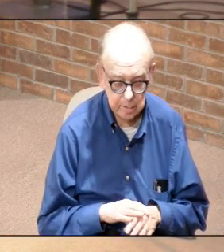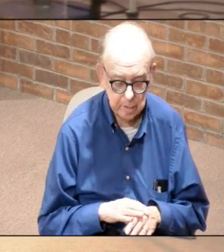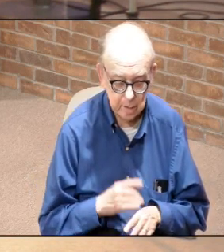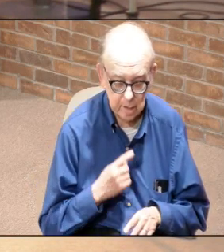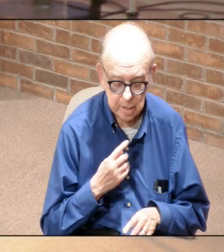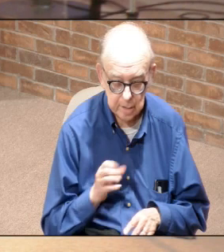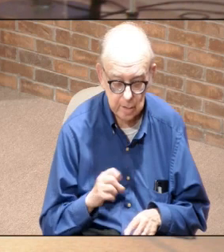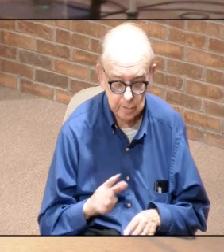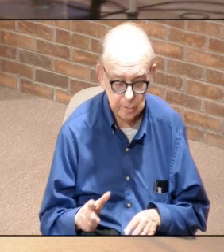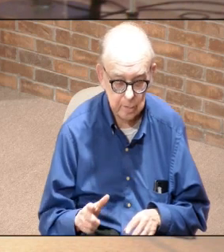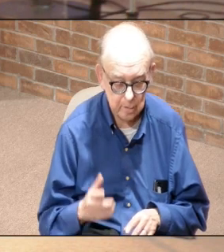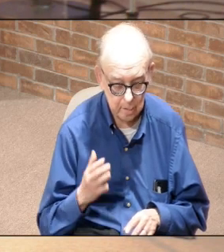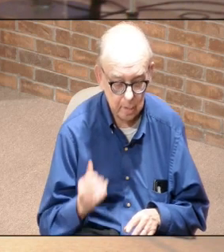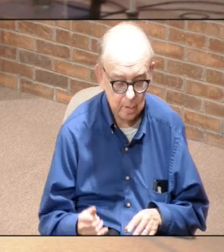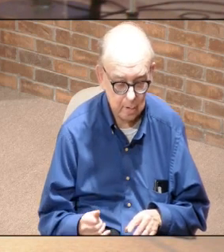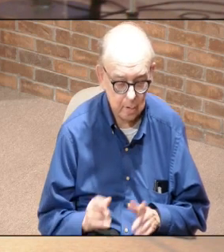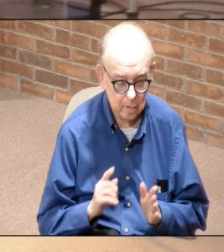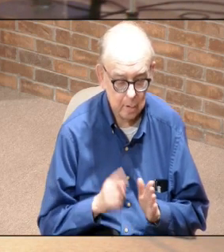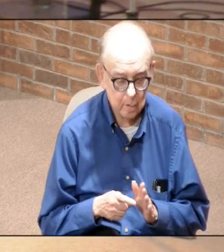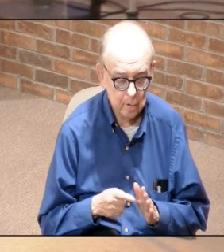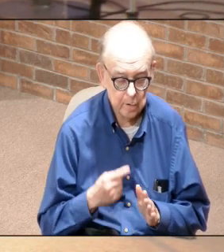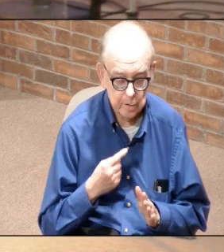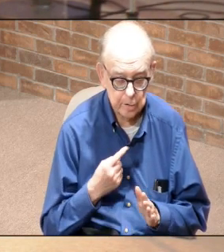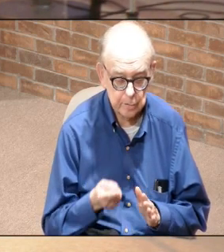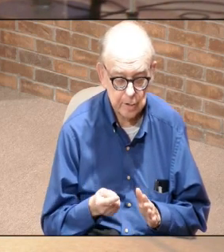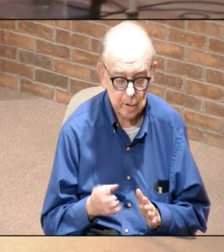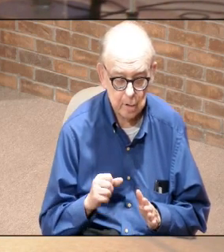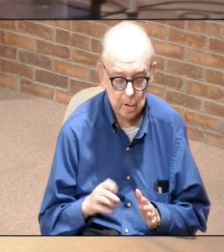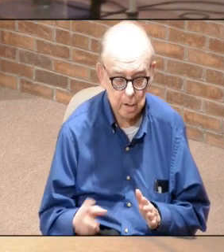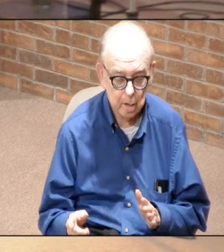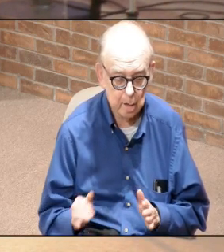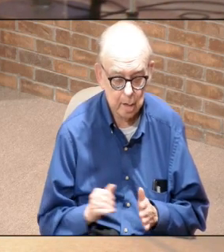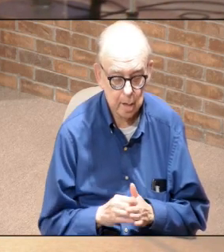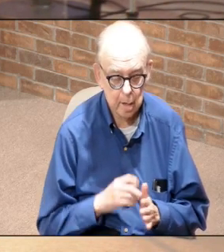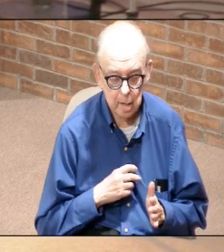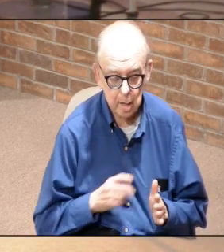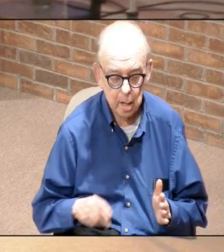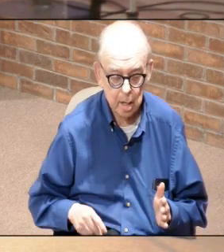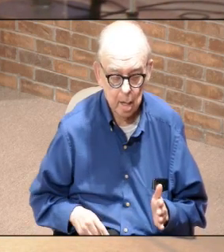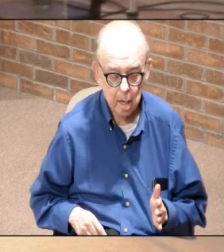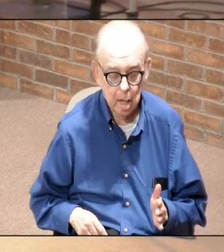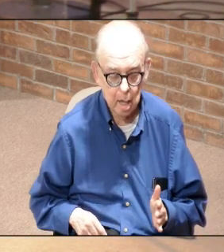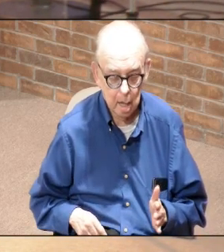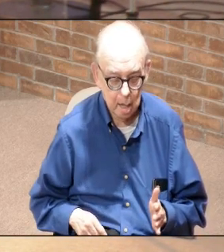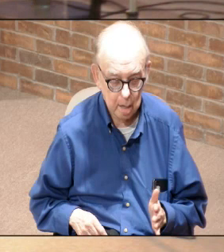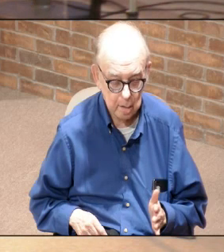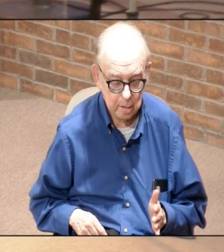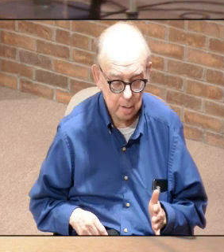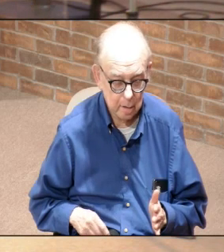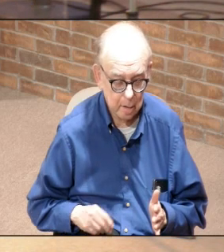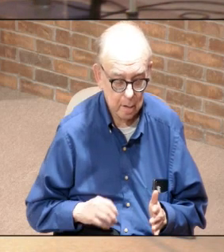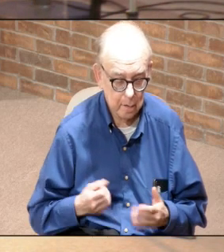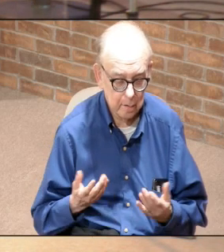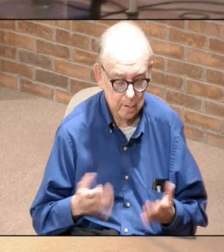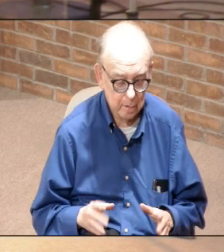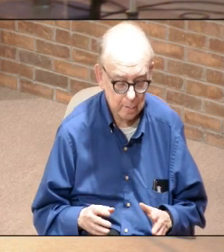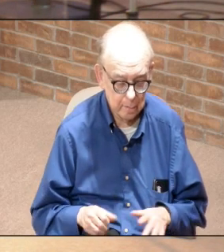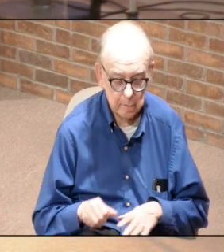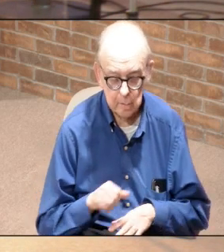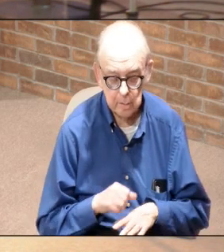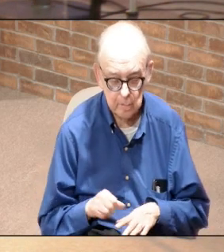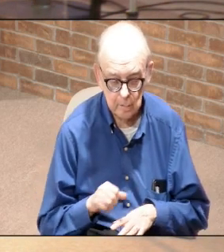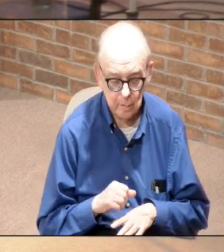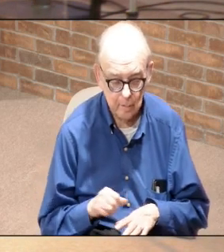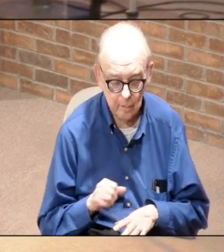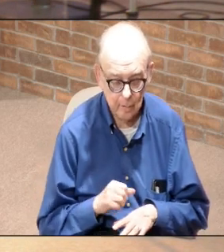Saul, because the moment you tell Saul that the king, his successor, has already been anointed,